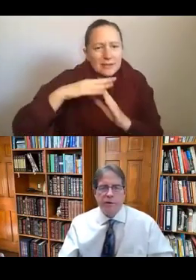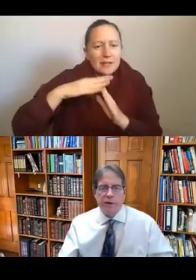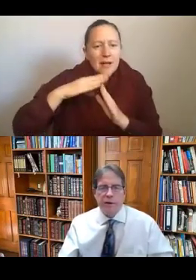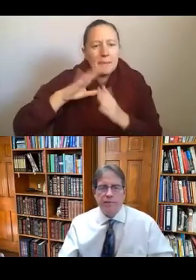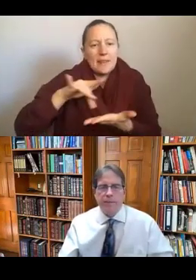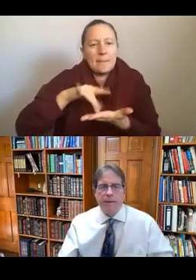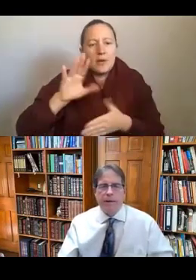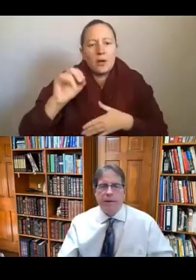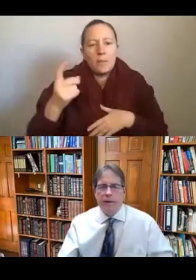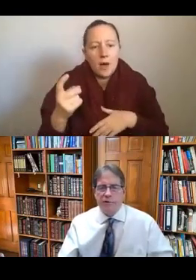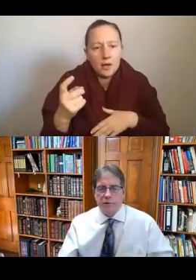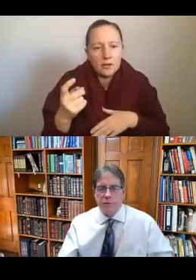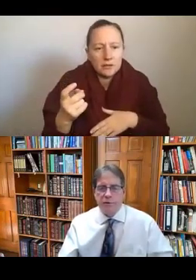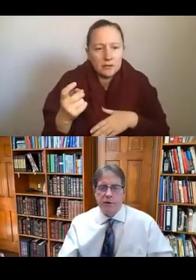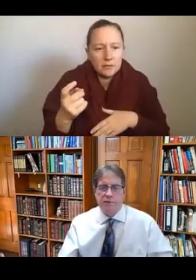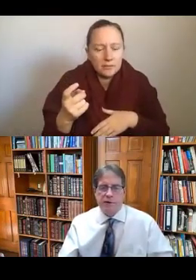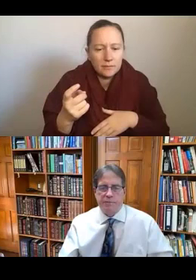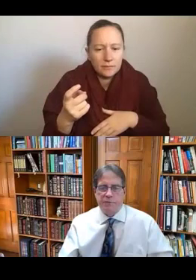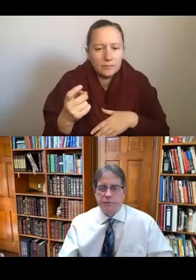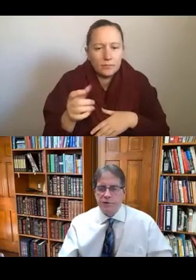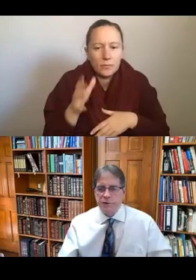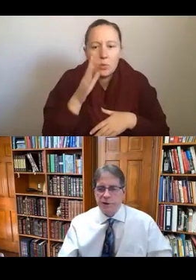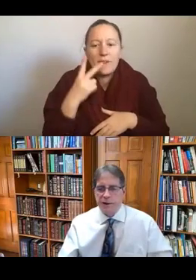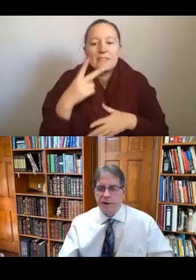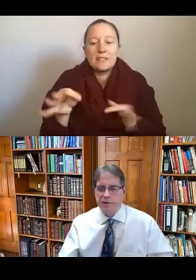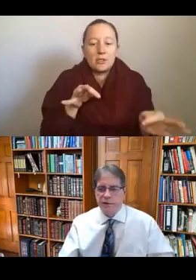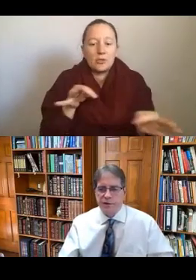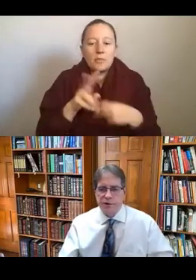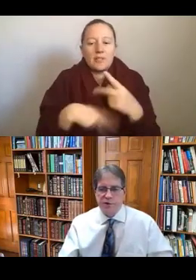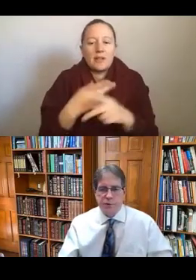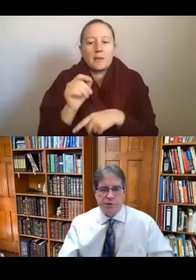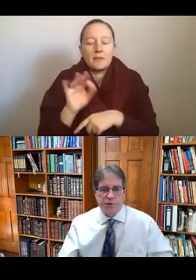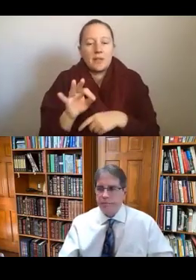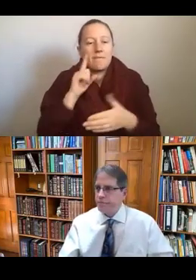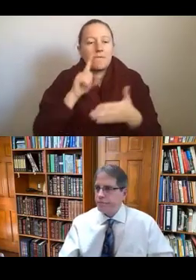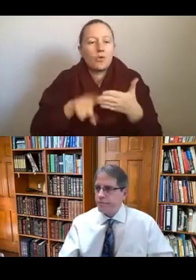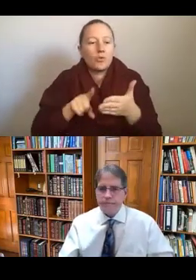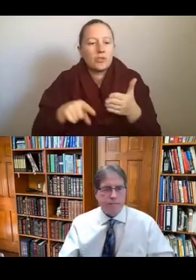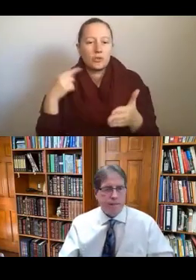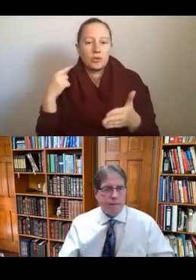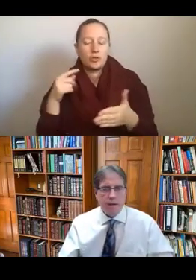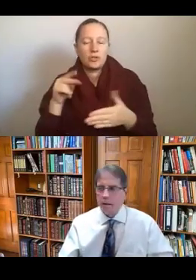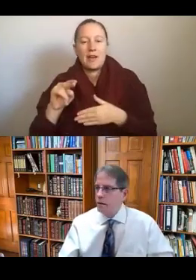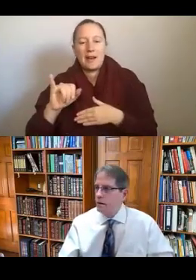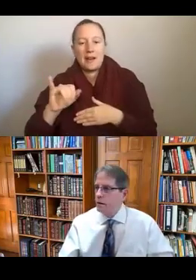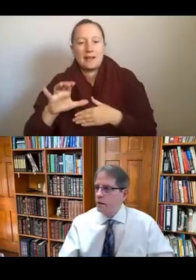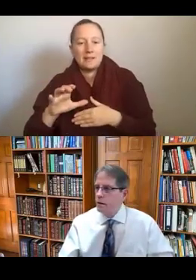box, you see a description of the types of research NICHD supports.